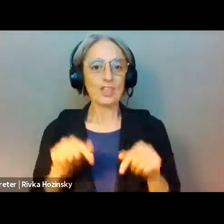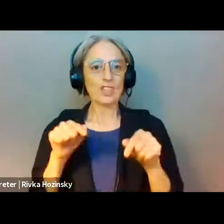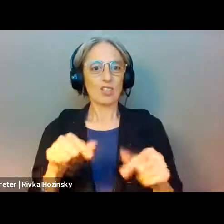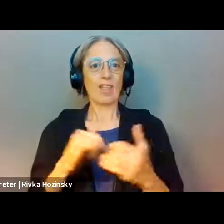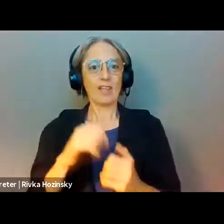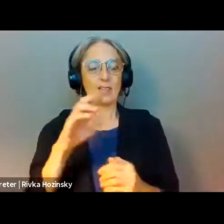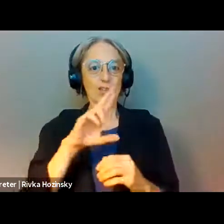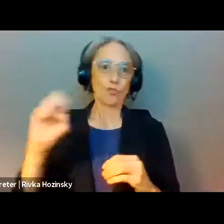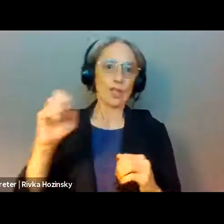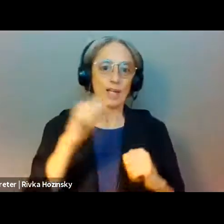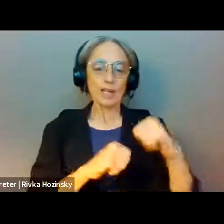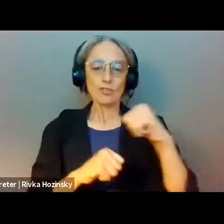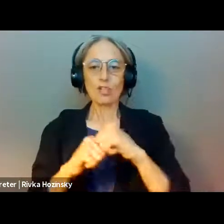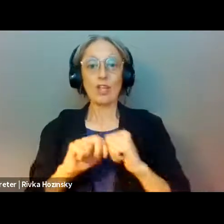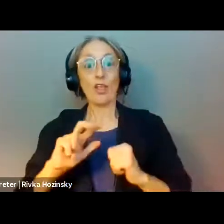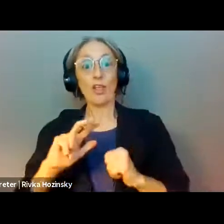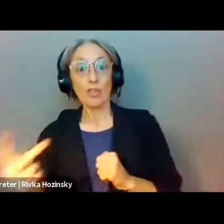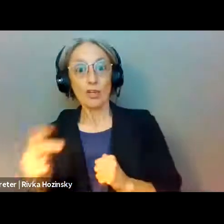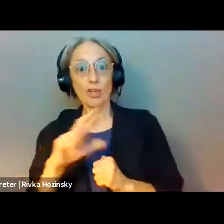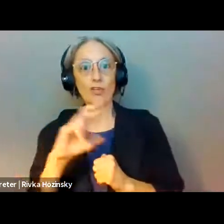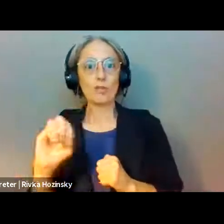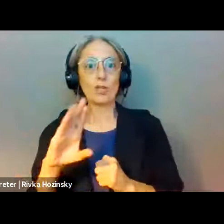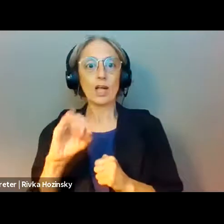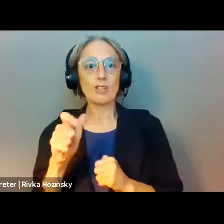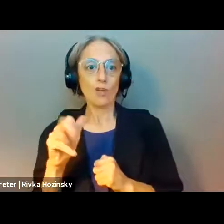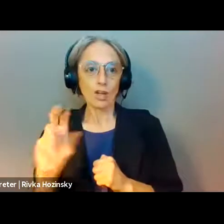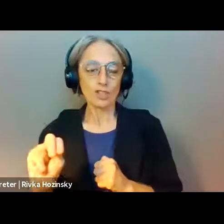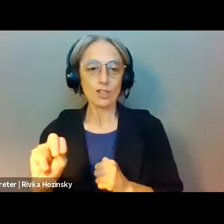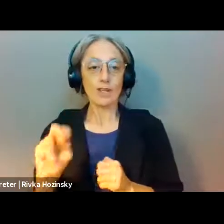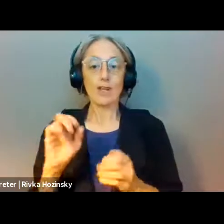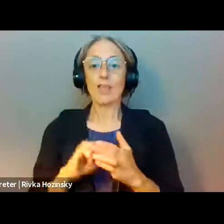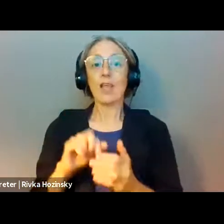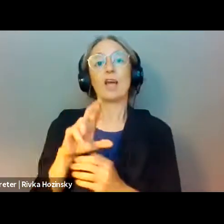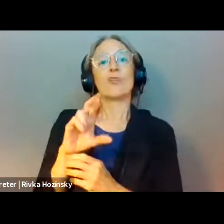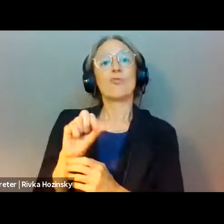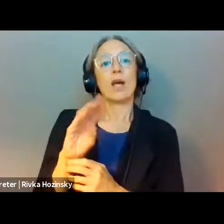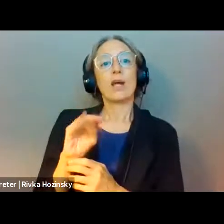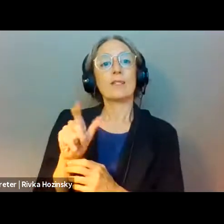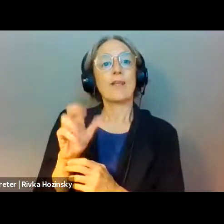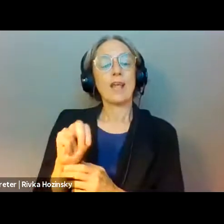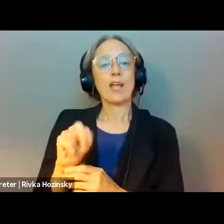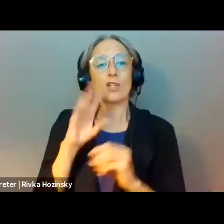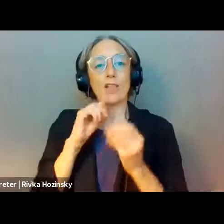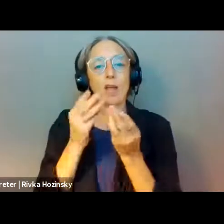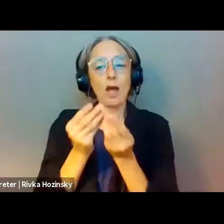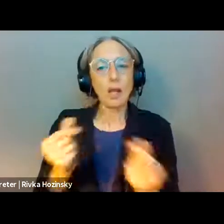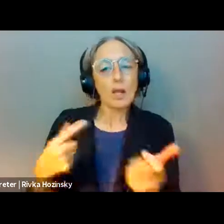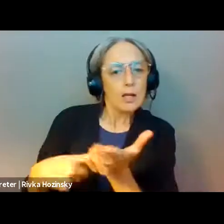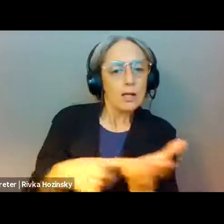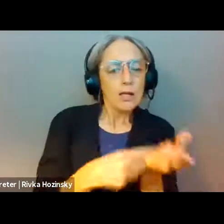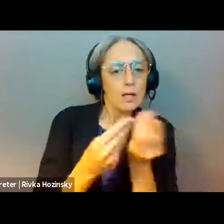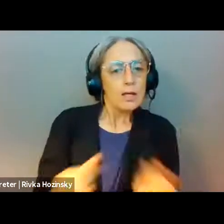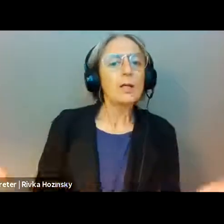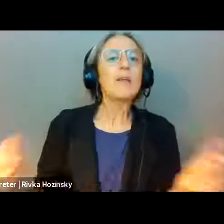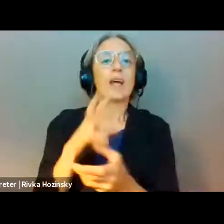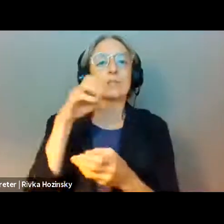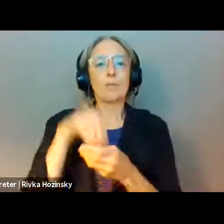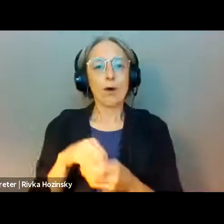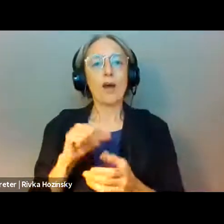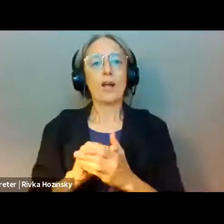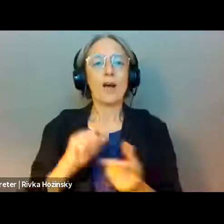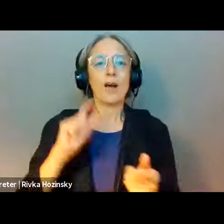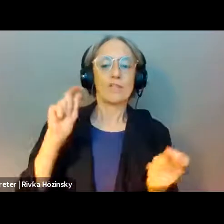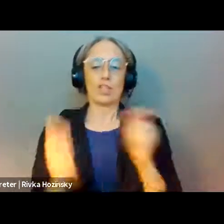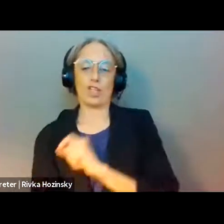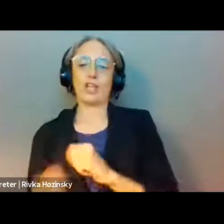And I see this reconciliation process as a critical part of that reconstruction. And finally,